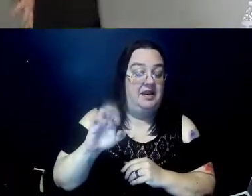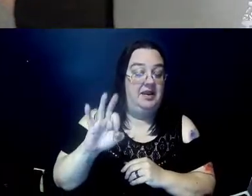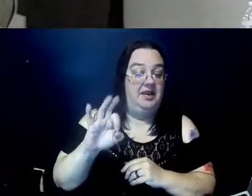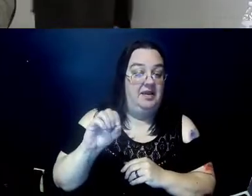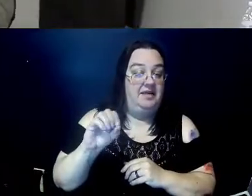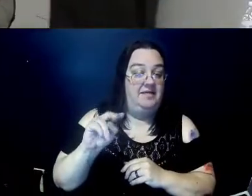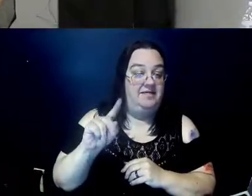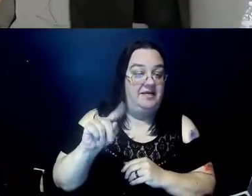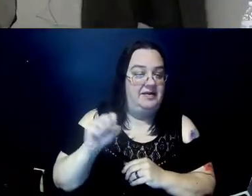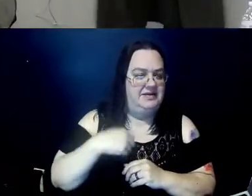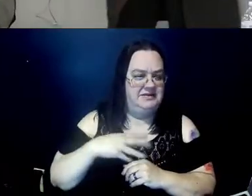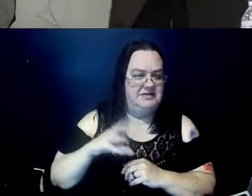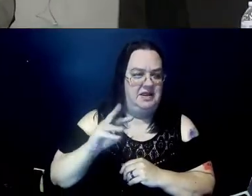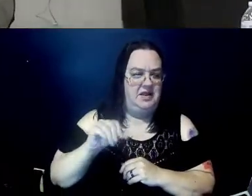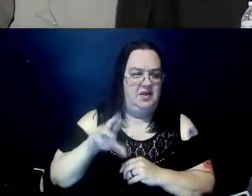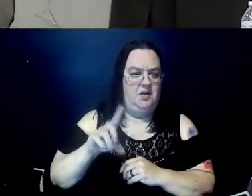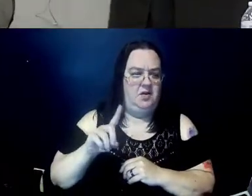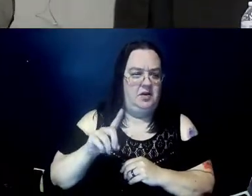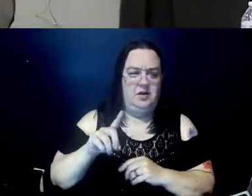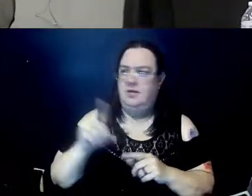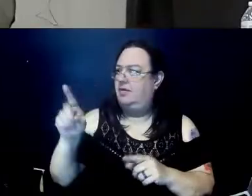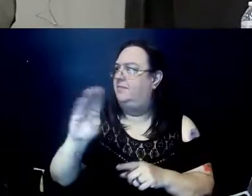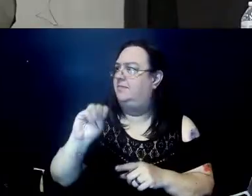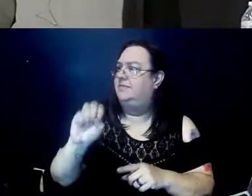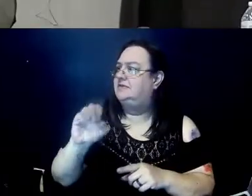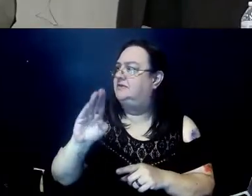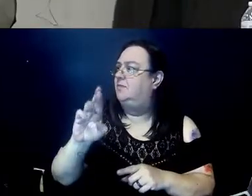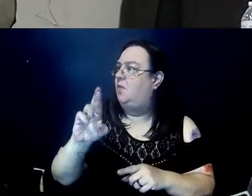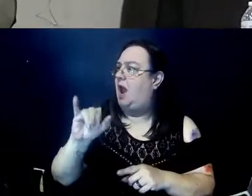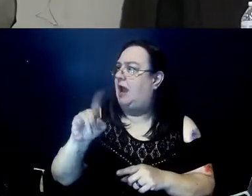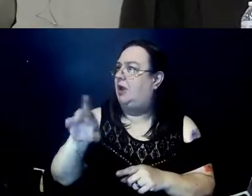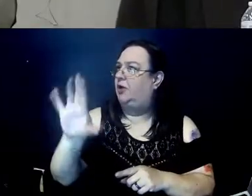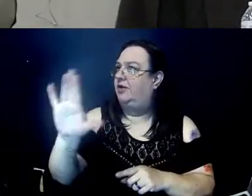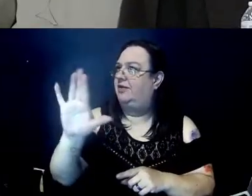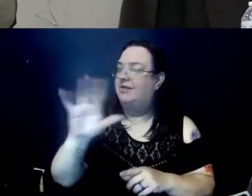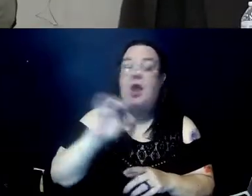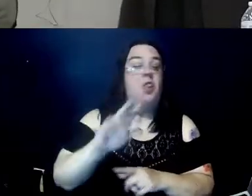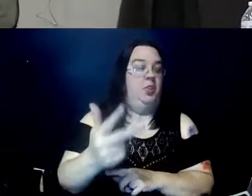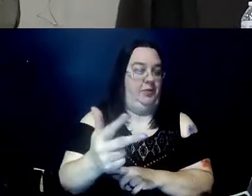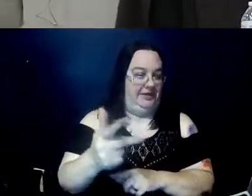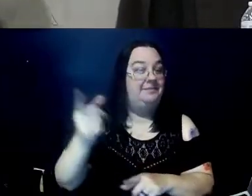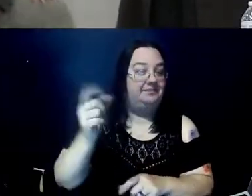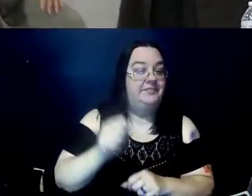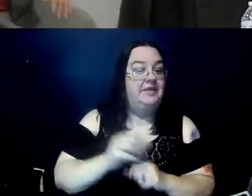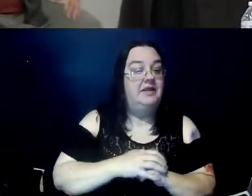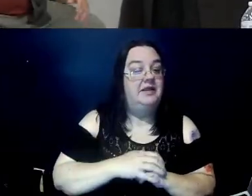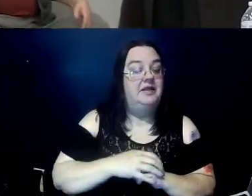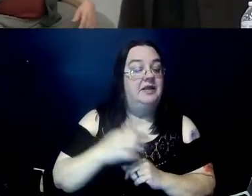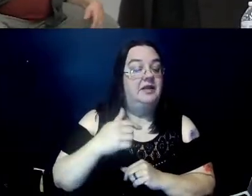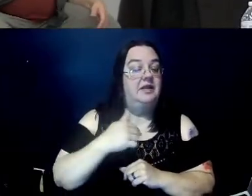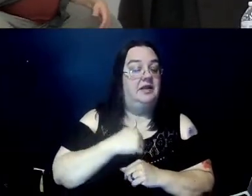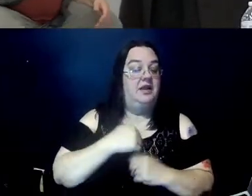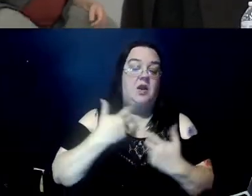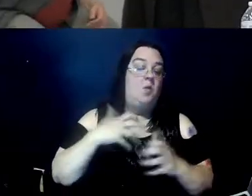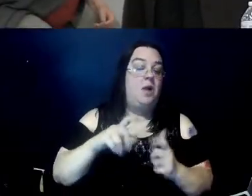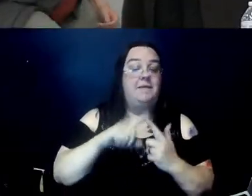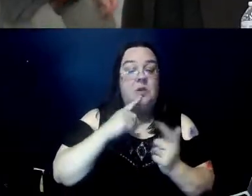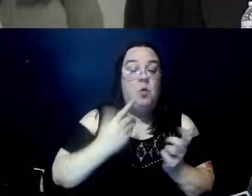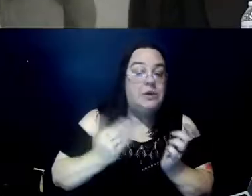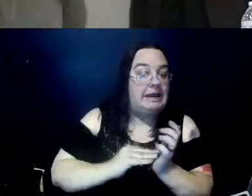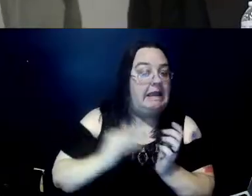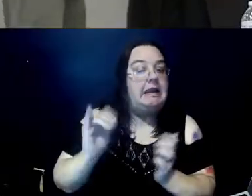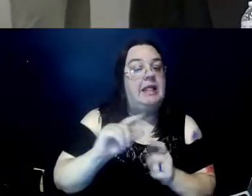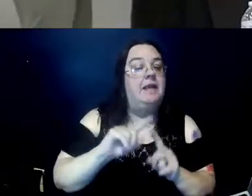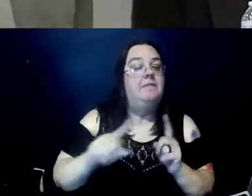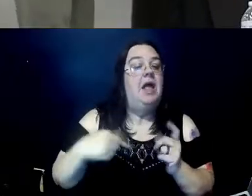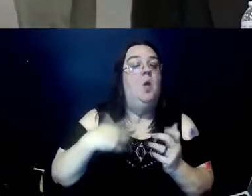Ward, Ms. Briner's Ward. 3. Yes, 3. I don't want to be redundant either, so I just wanted to come